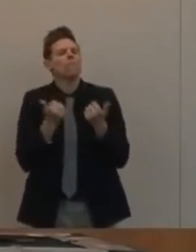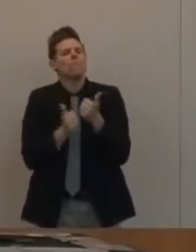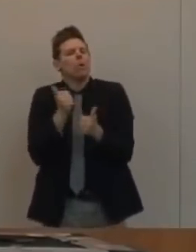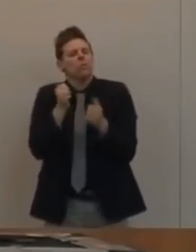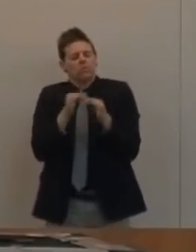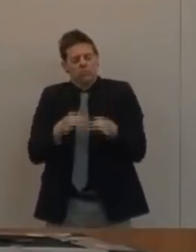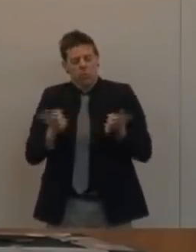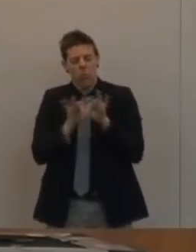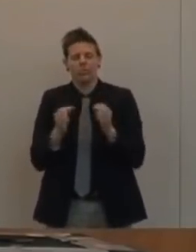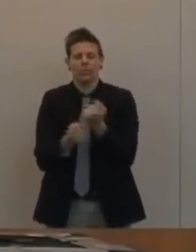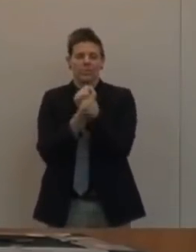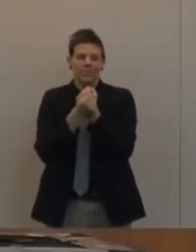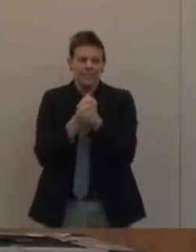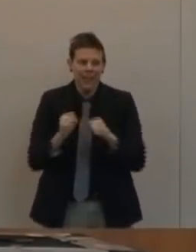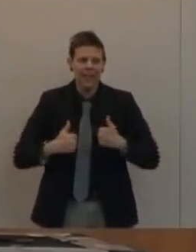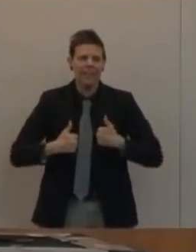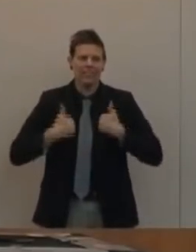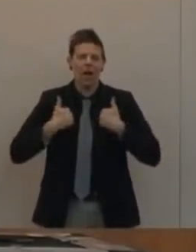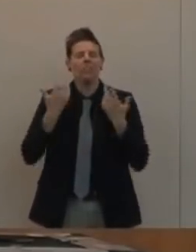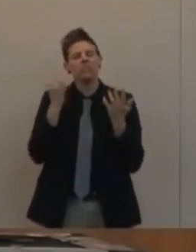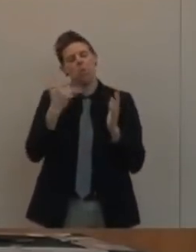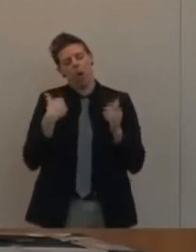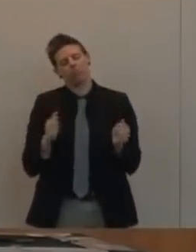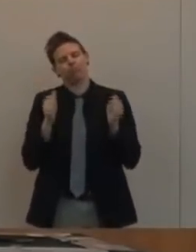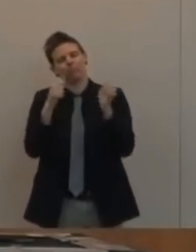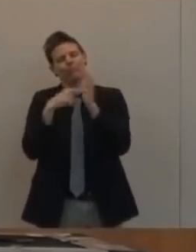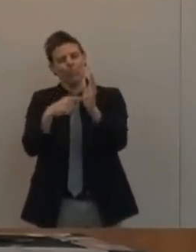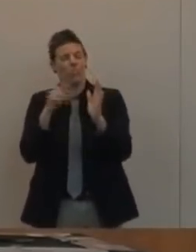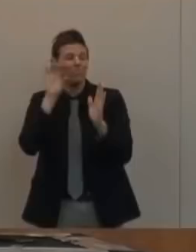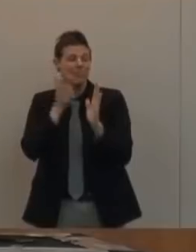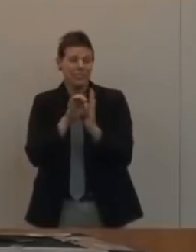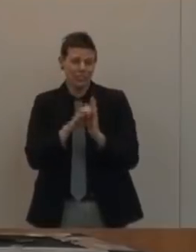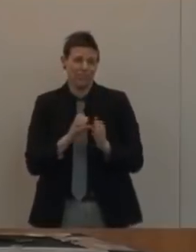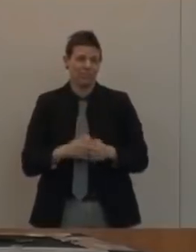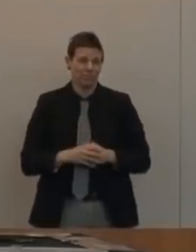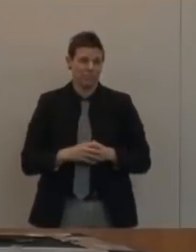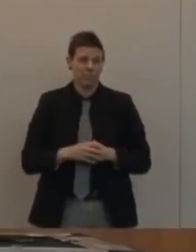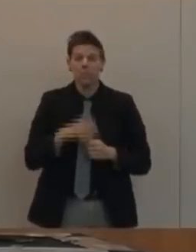I also want to show you. Can we get that up?